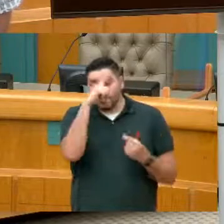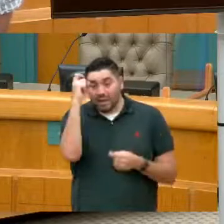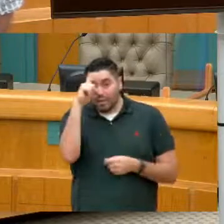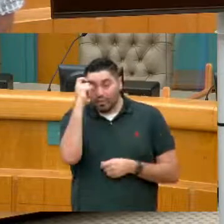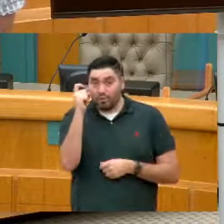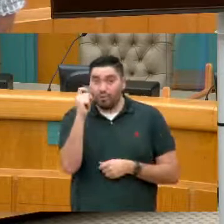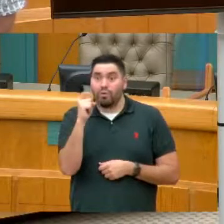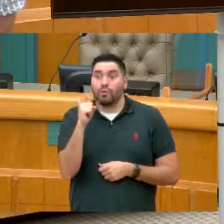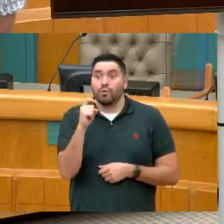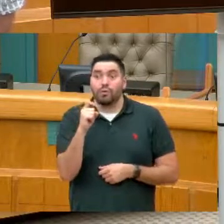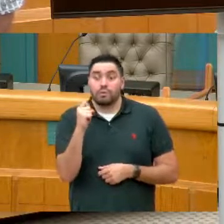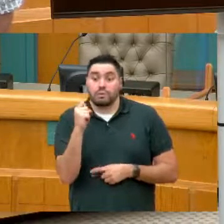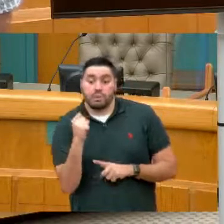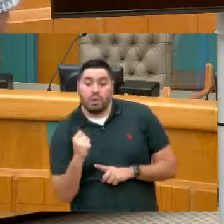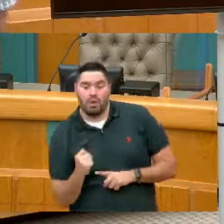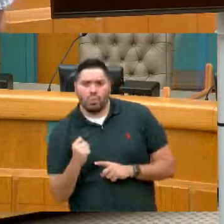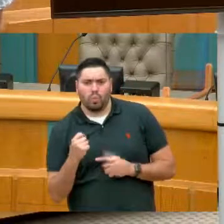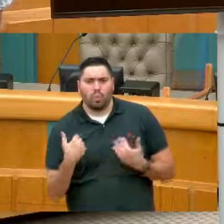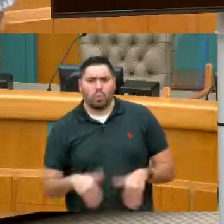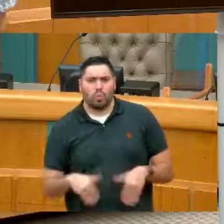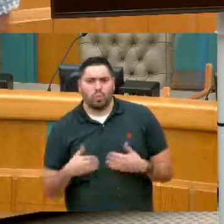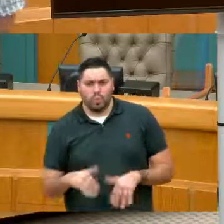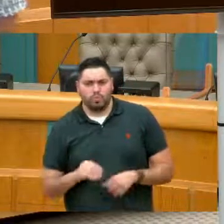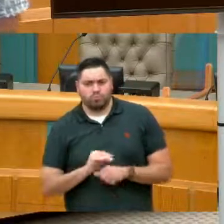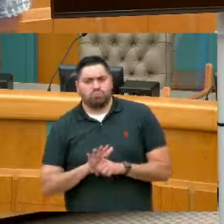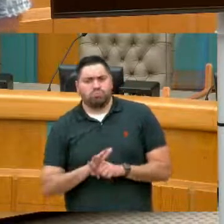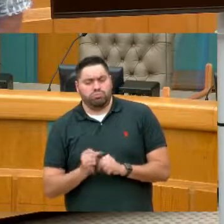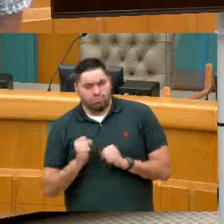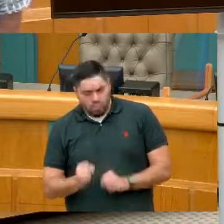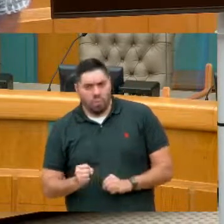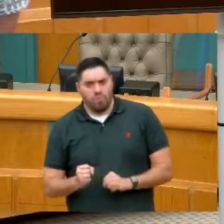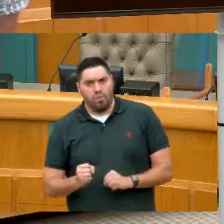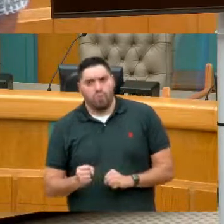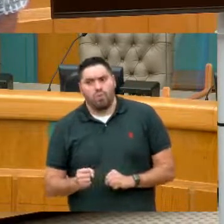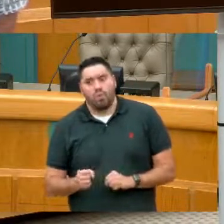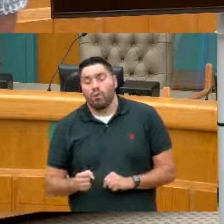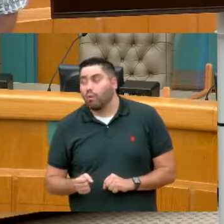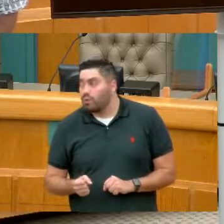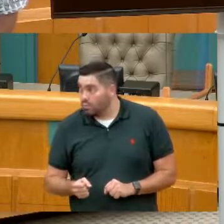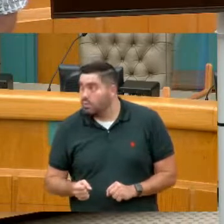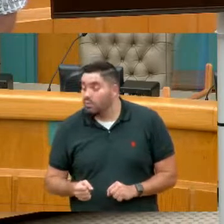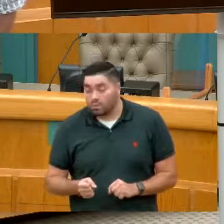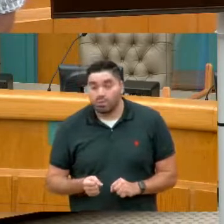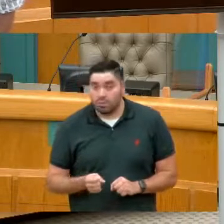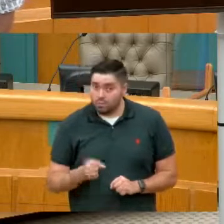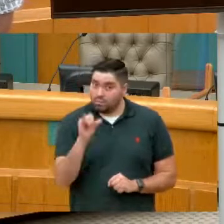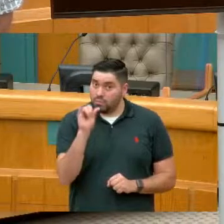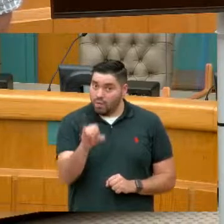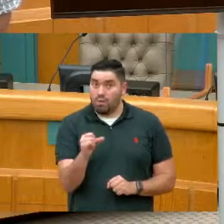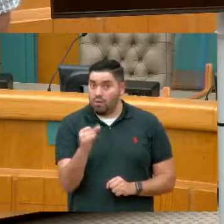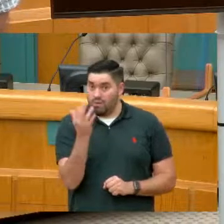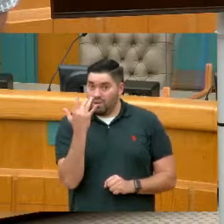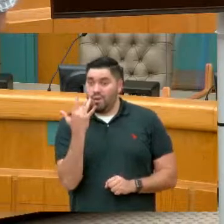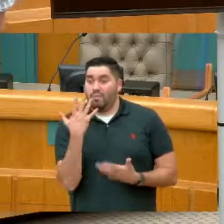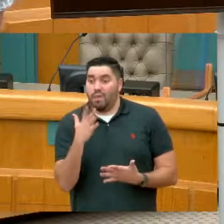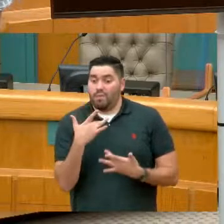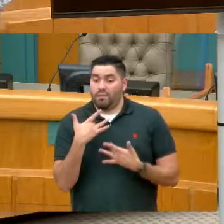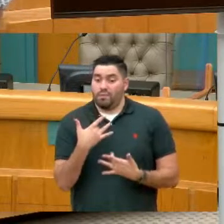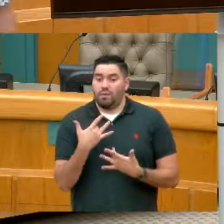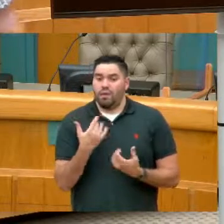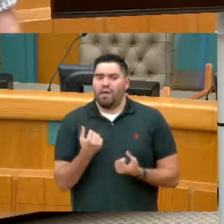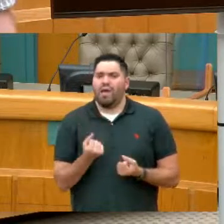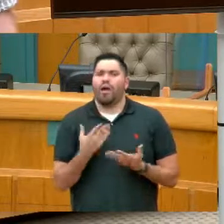and mouth is also very helpful, especially while we're in flu season. And I'll just follow up, it's not just the